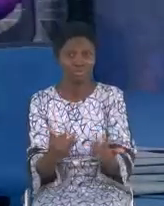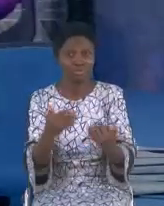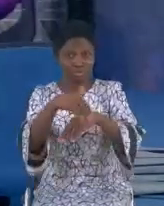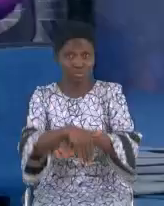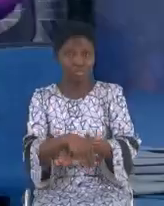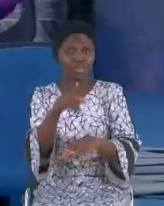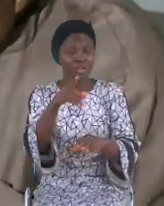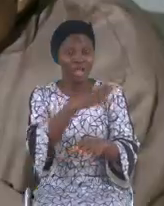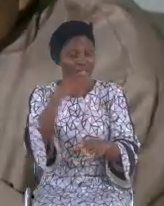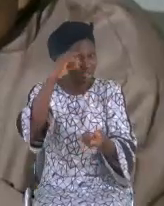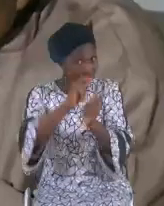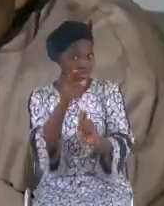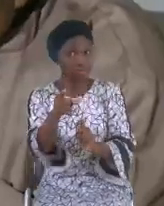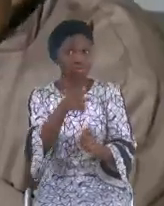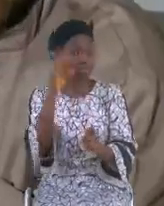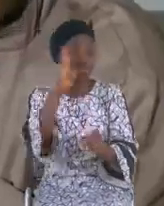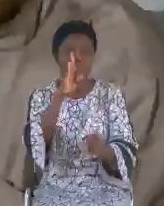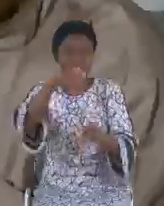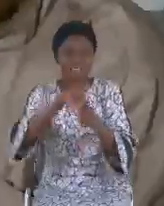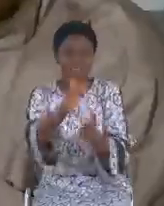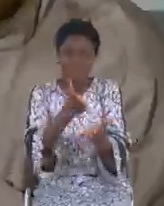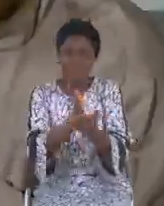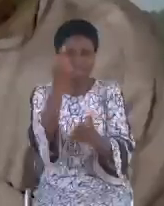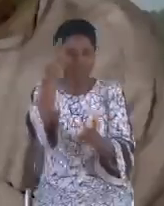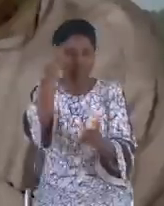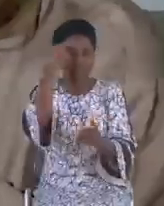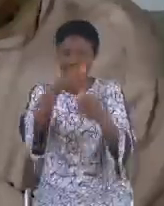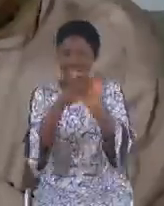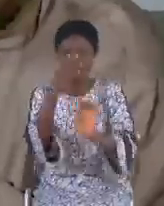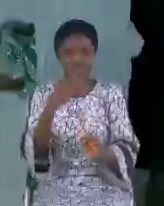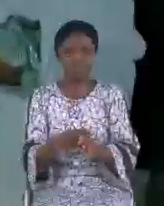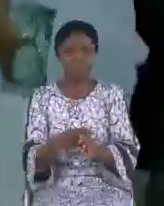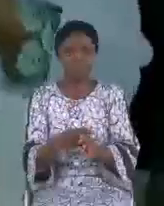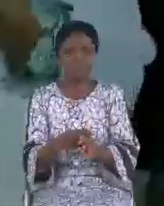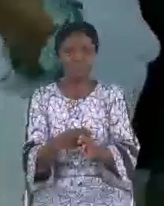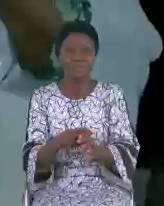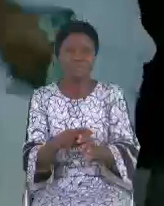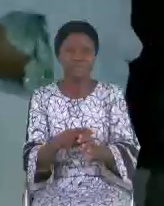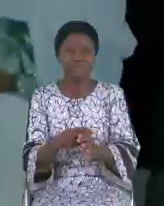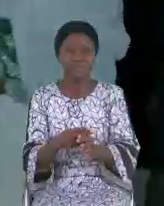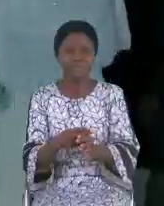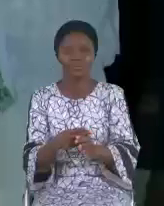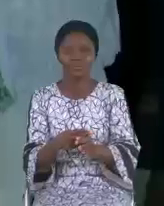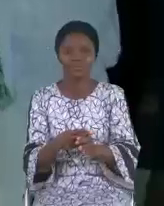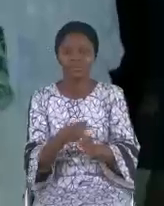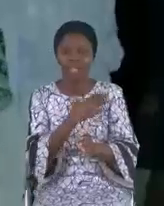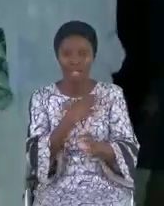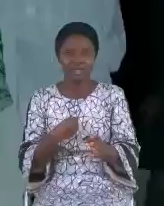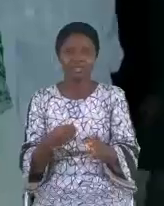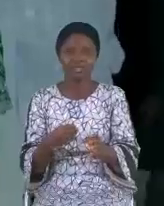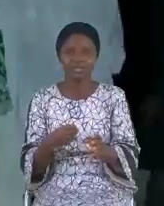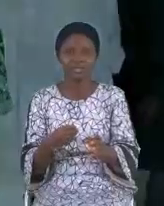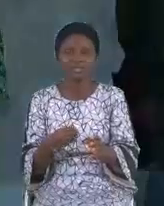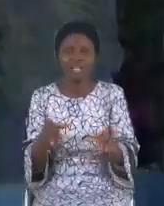right mind. I said you'll be in your right mind. And you will appear in